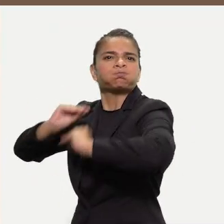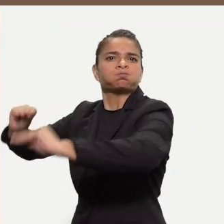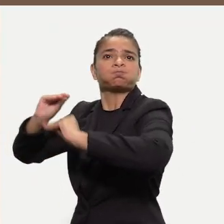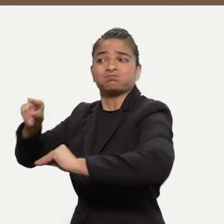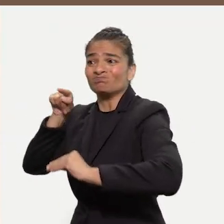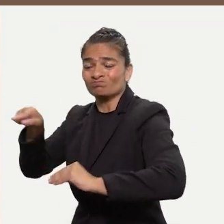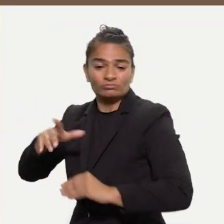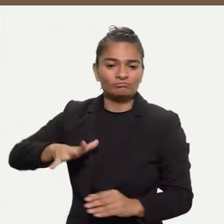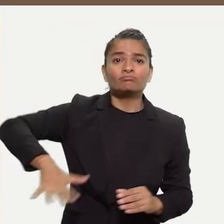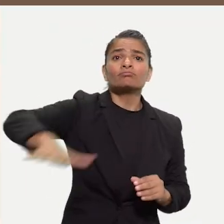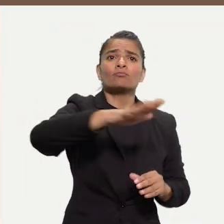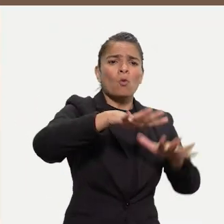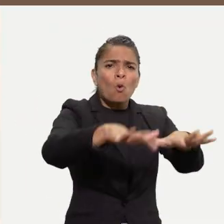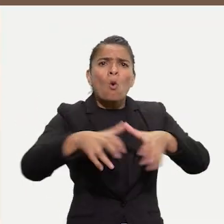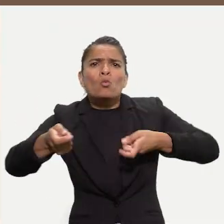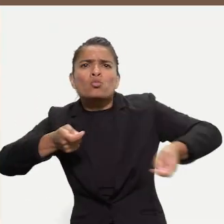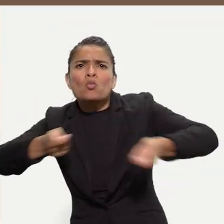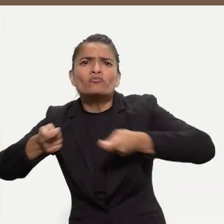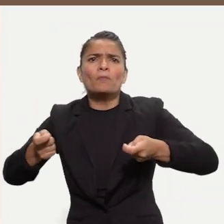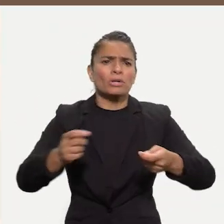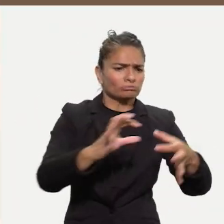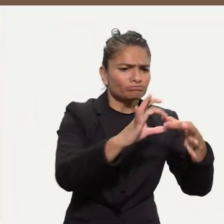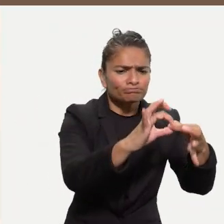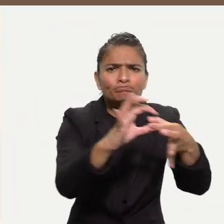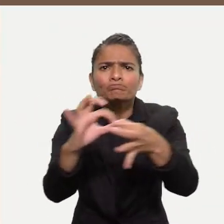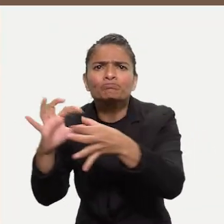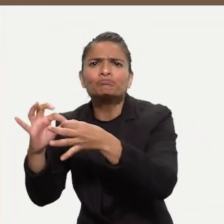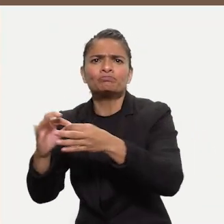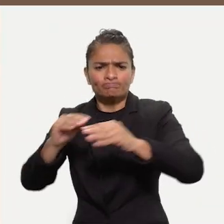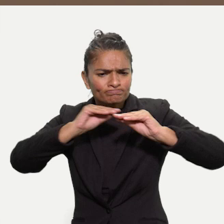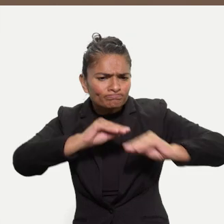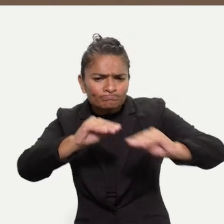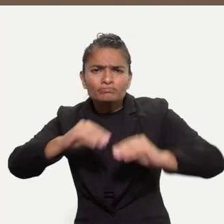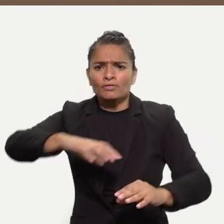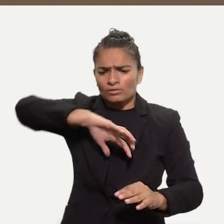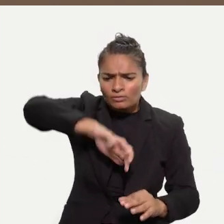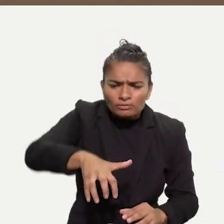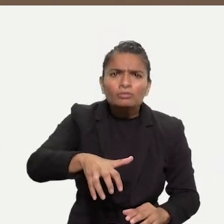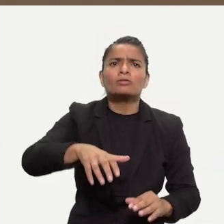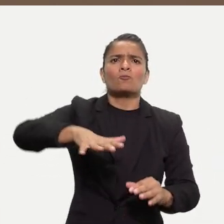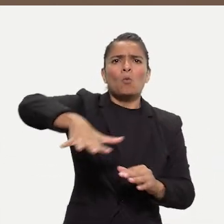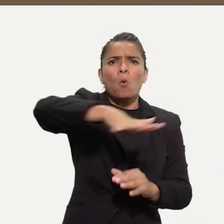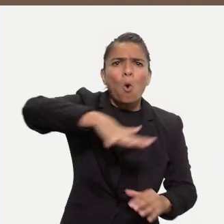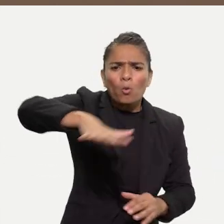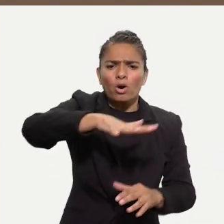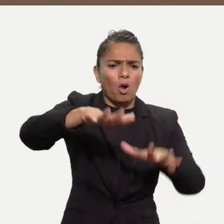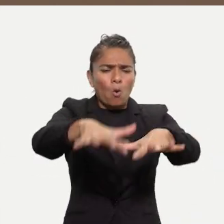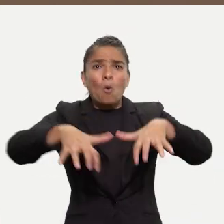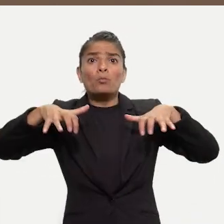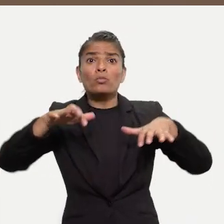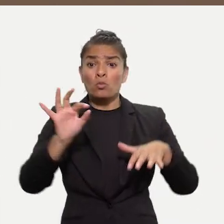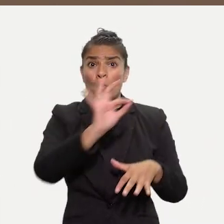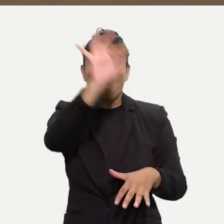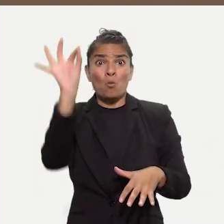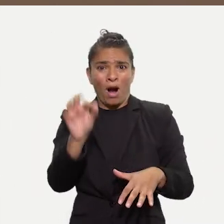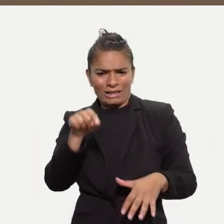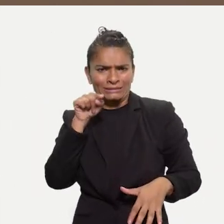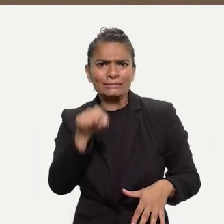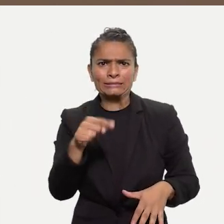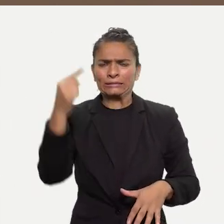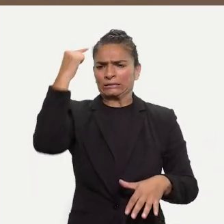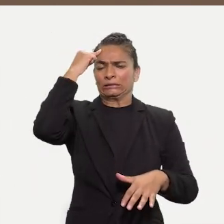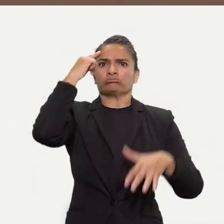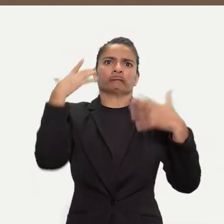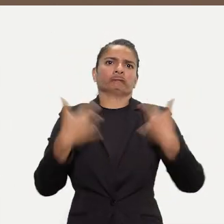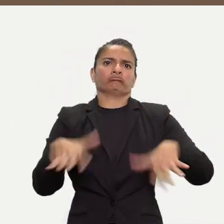risk reduction training for African local governments, but I'm also happy to hear that there are also civil society